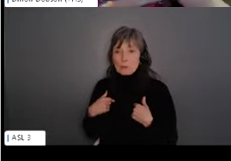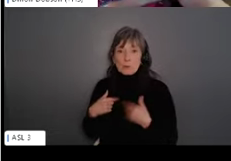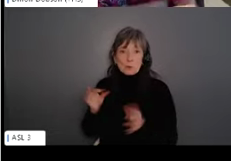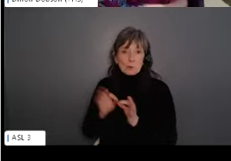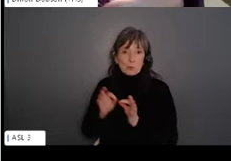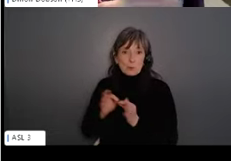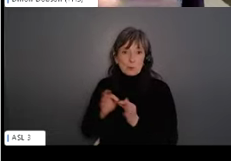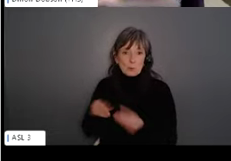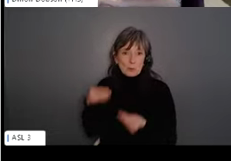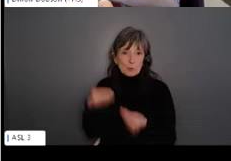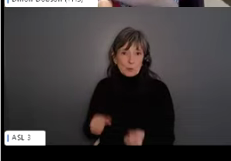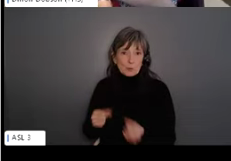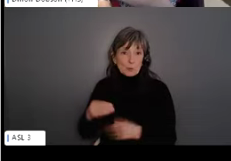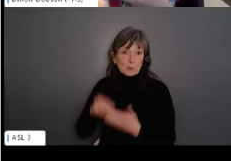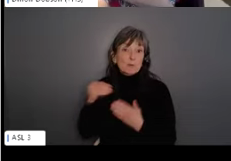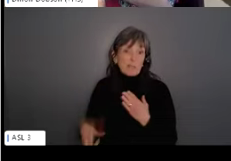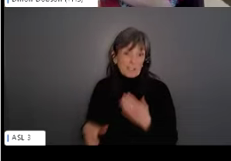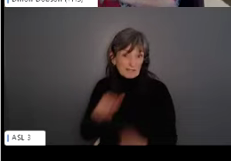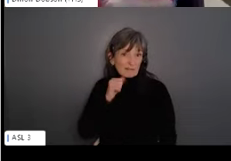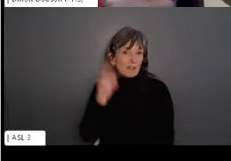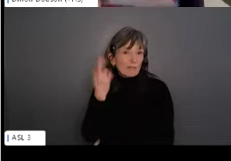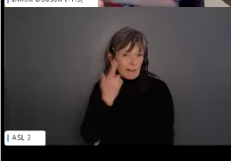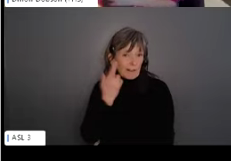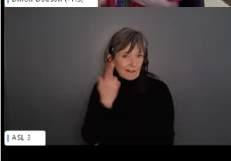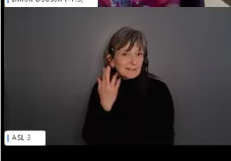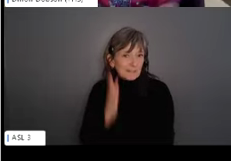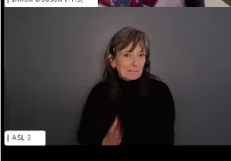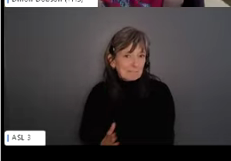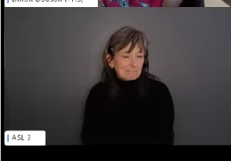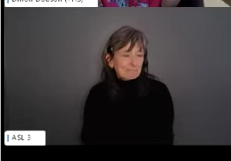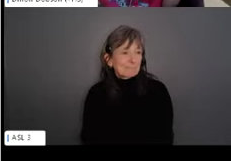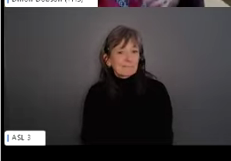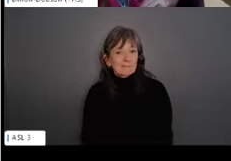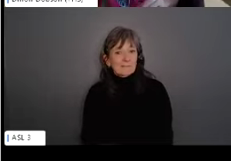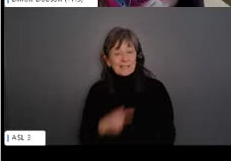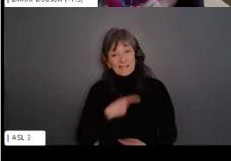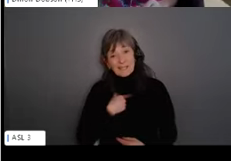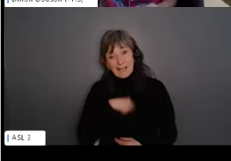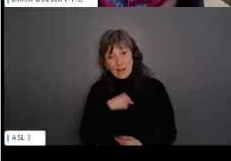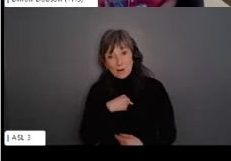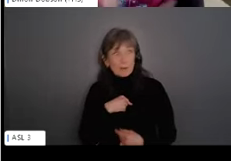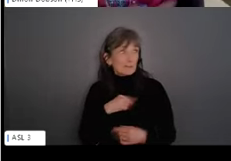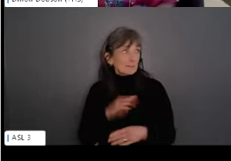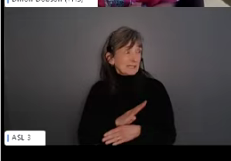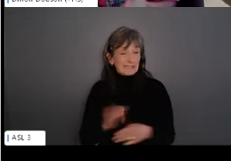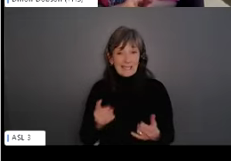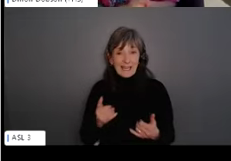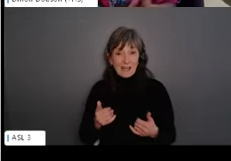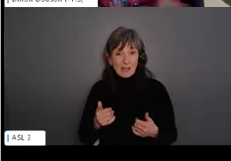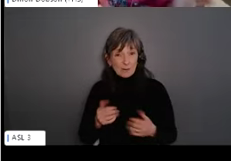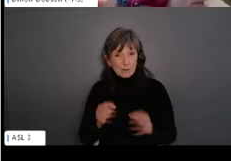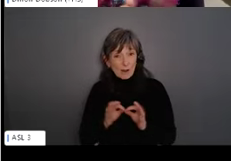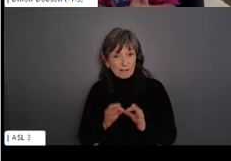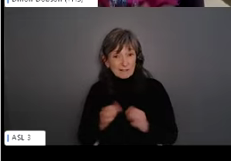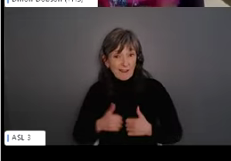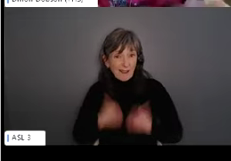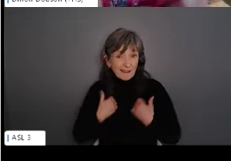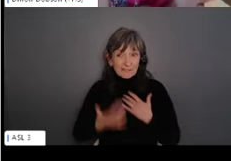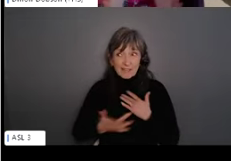much, much higher than we anticipate. And in our industry, with inflation, rates of technology